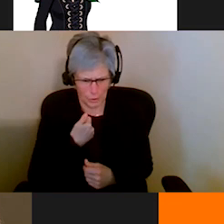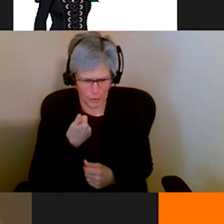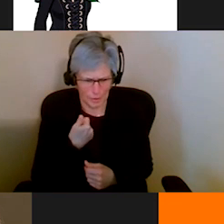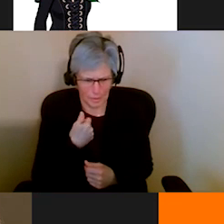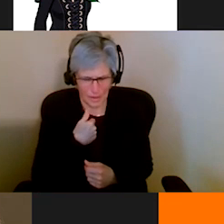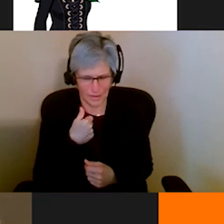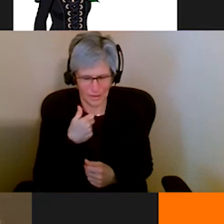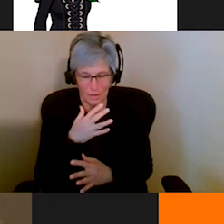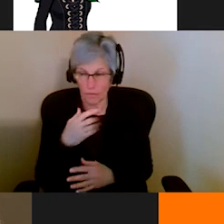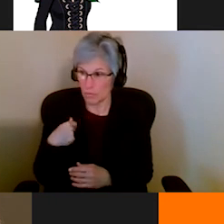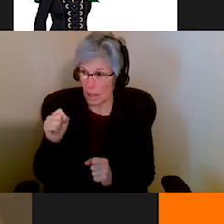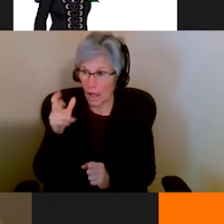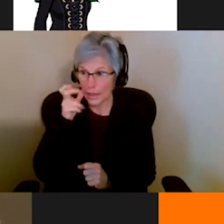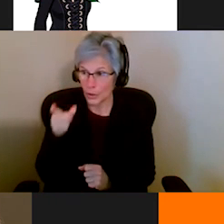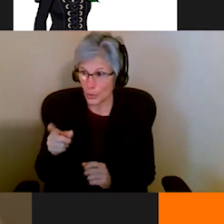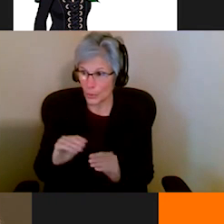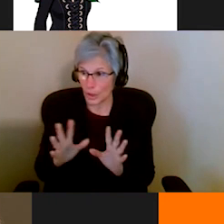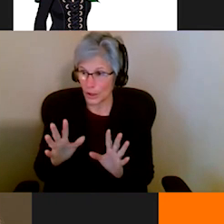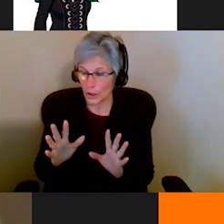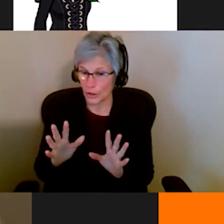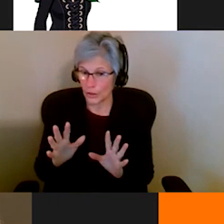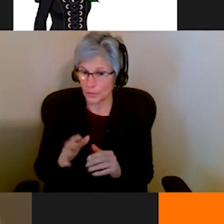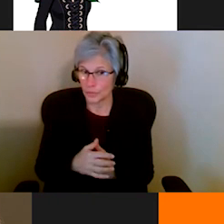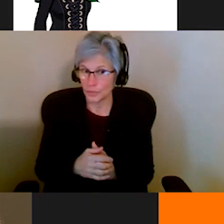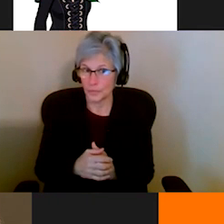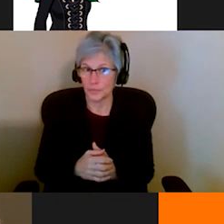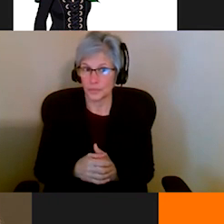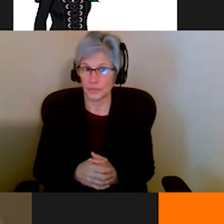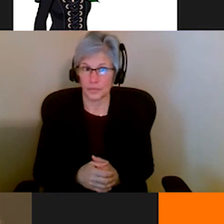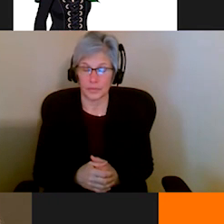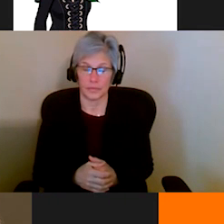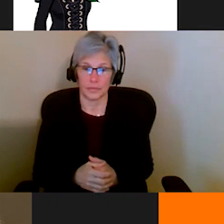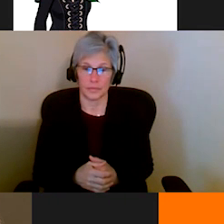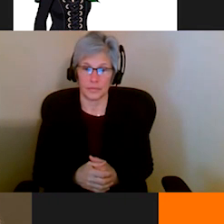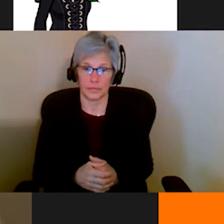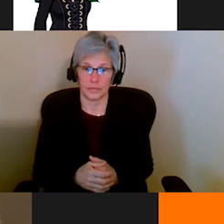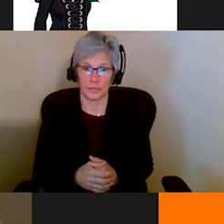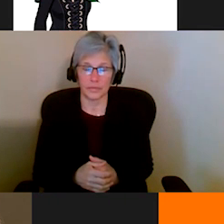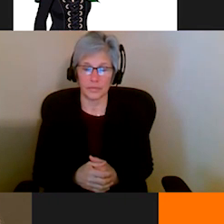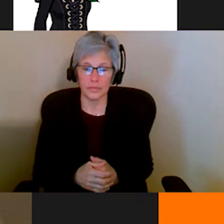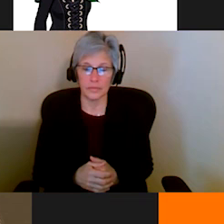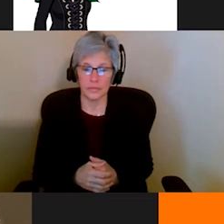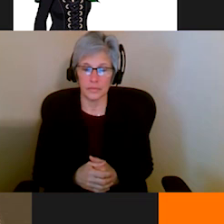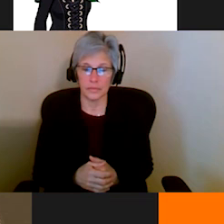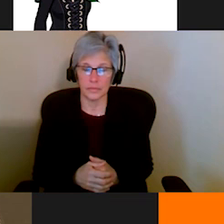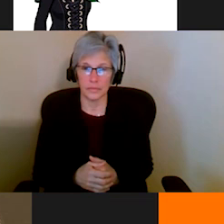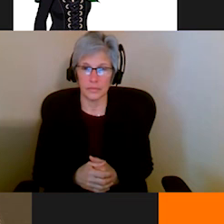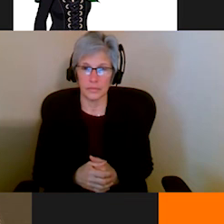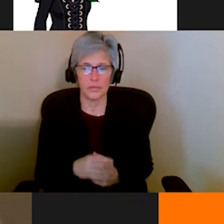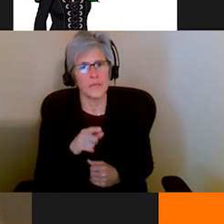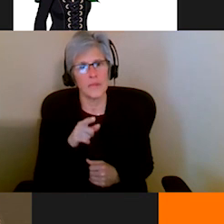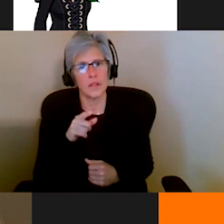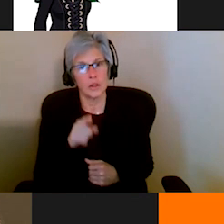No, I hear you. It's cool. It's clear. Yeah. Yeah, I guess we have another minute, I guess. do you all have a tool that you